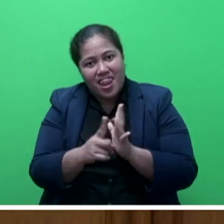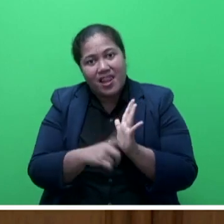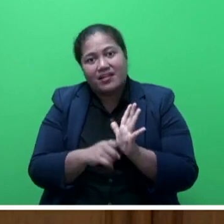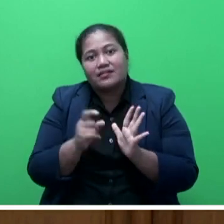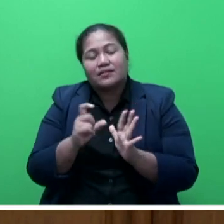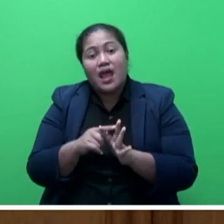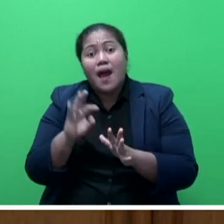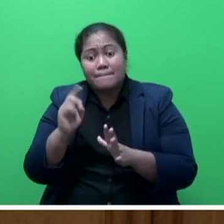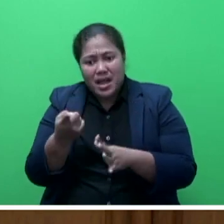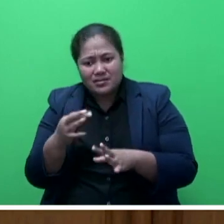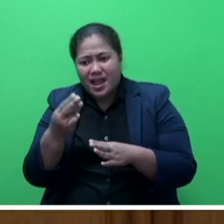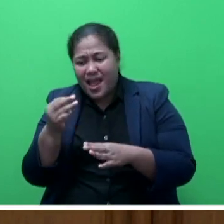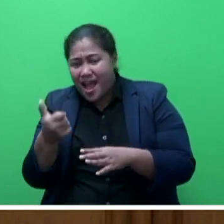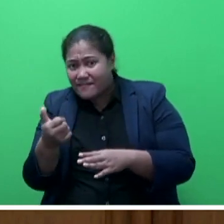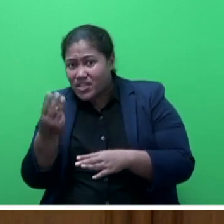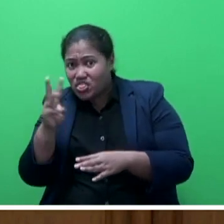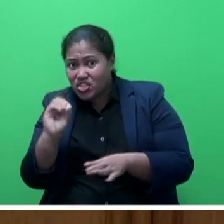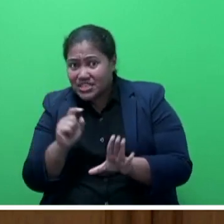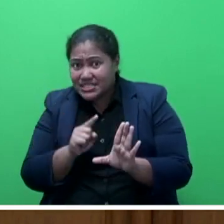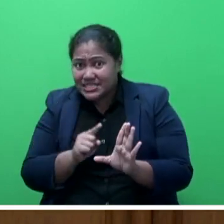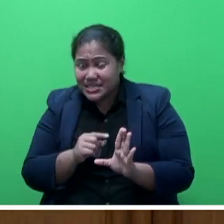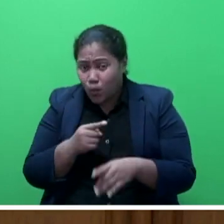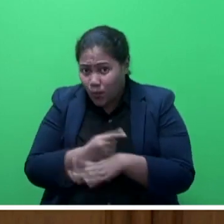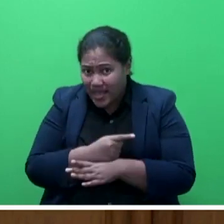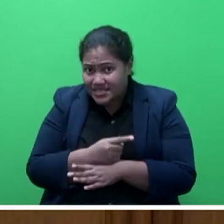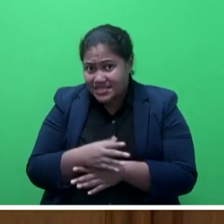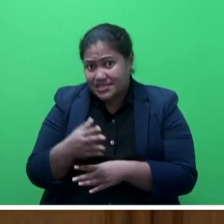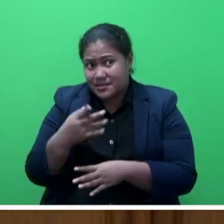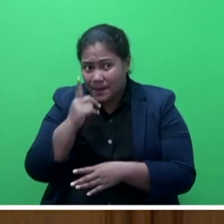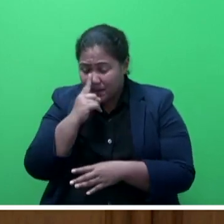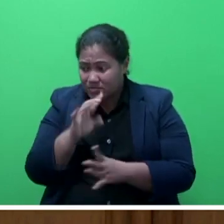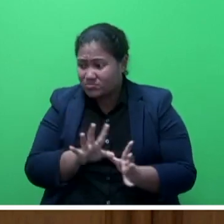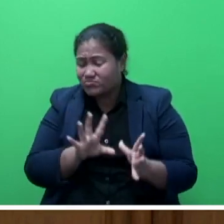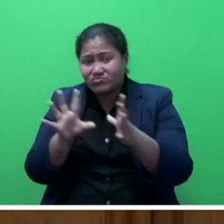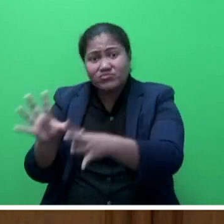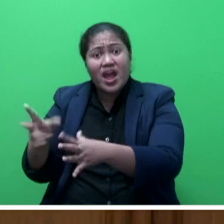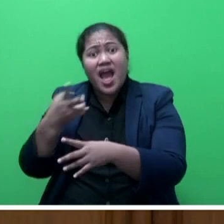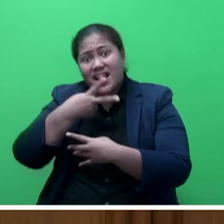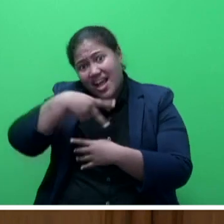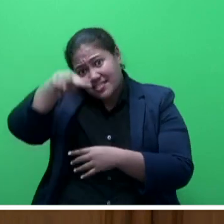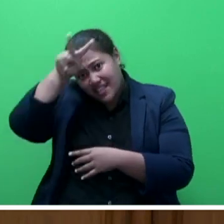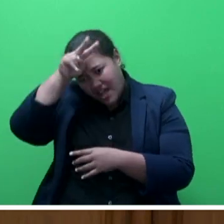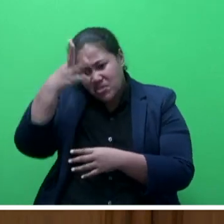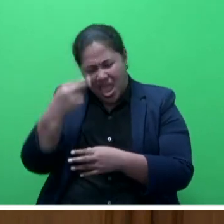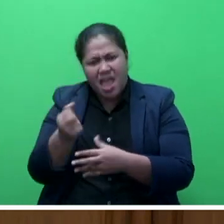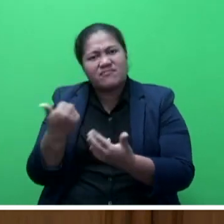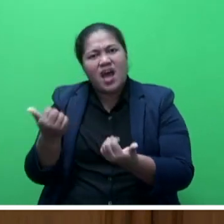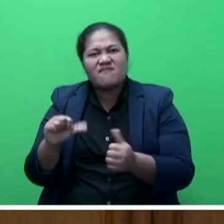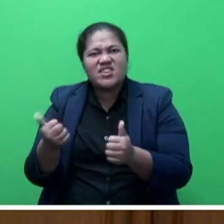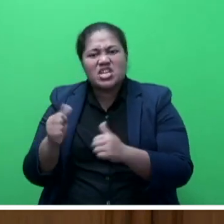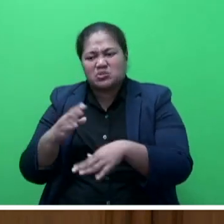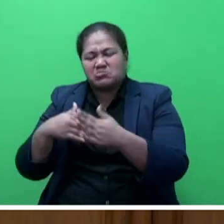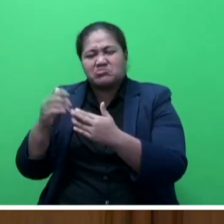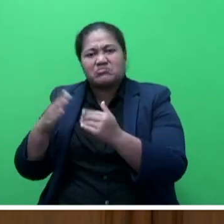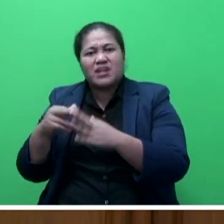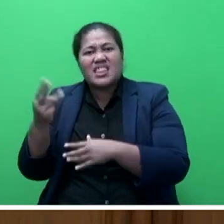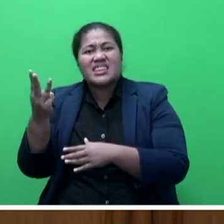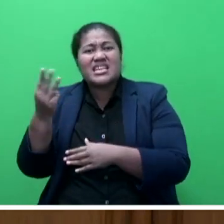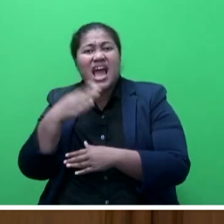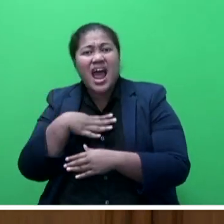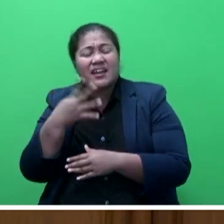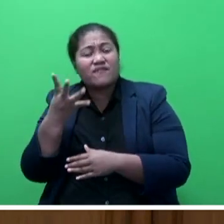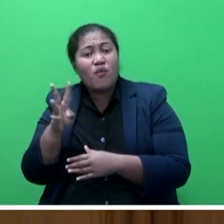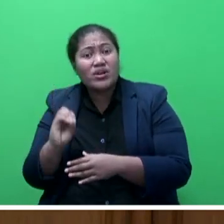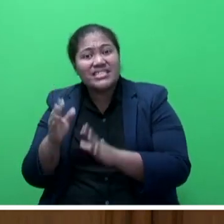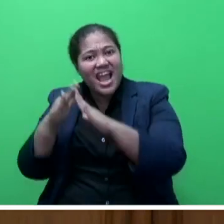in Kadavu, my ministry has managed to complete the structures of about 340 houses covering